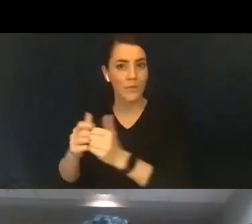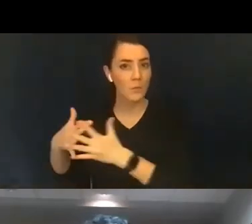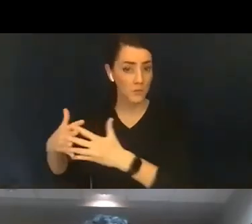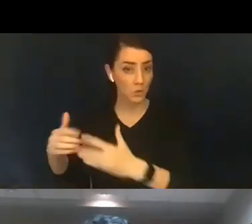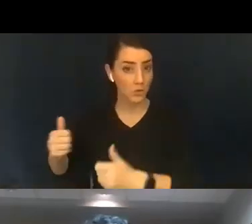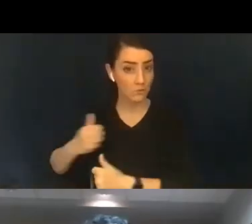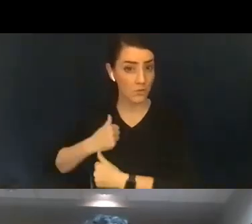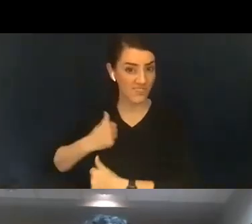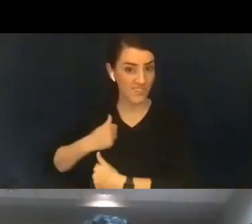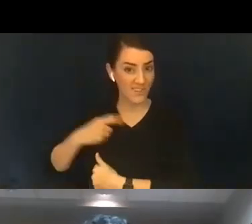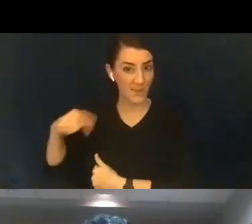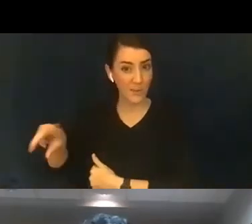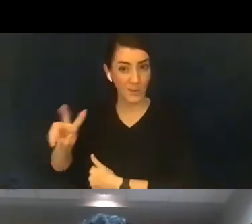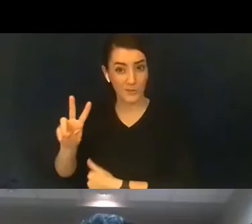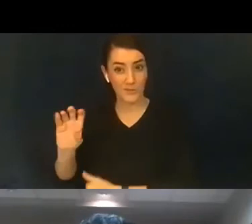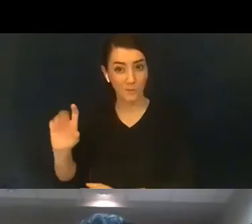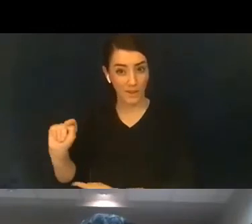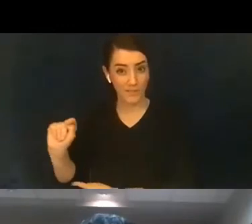with secret